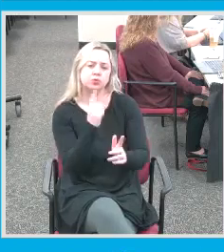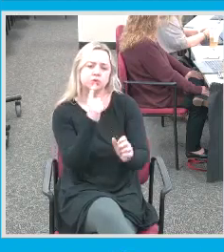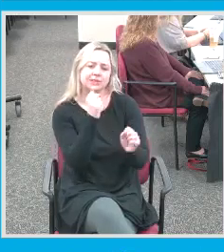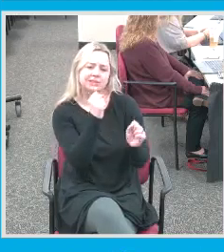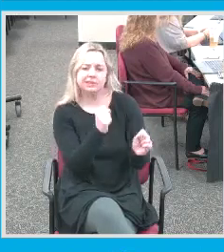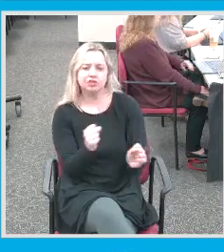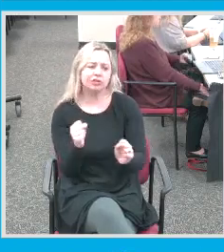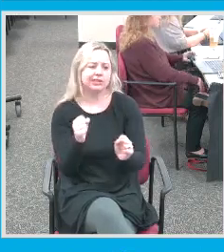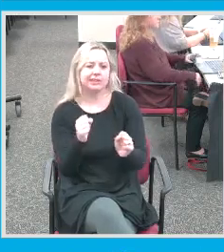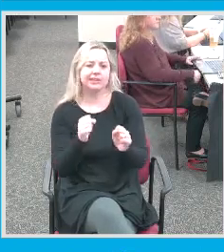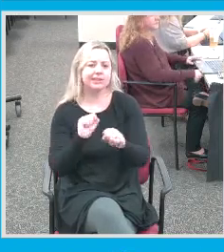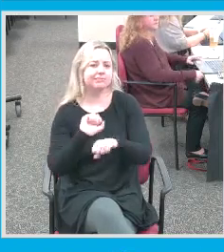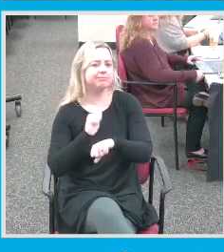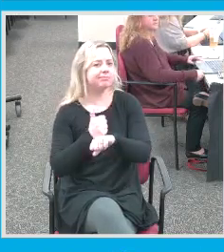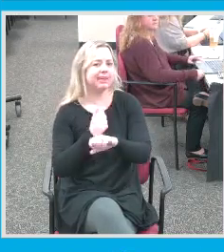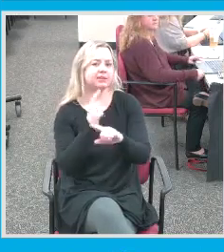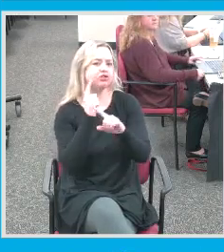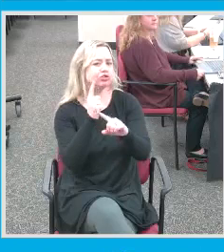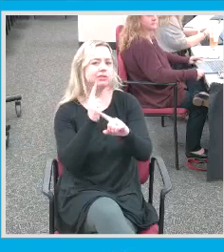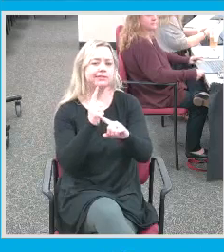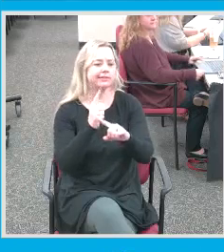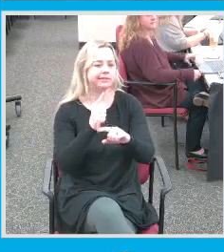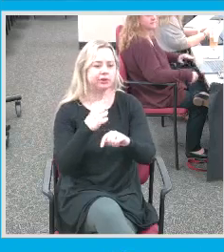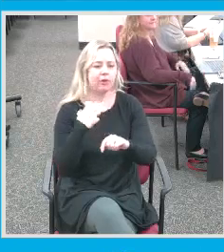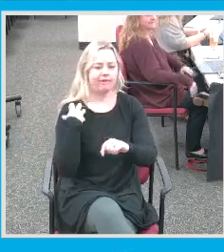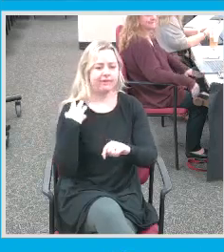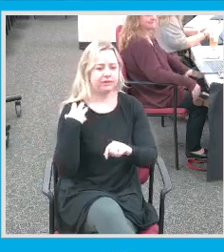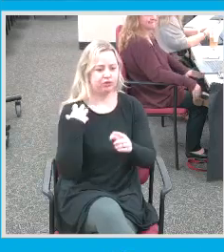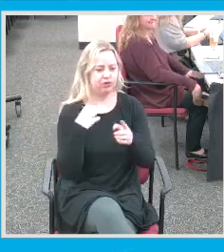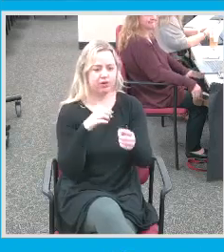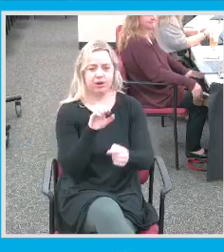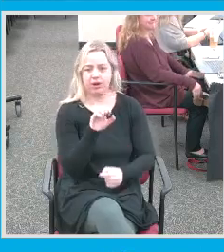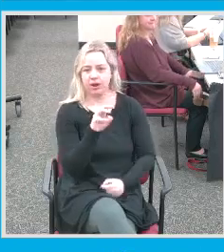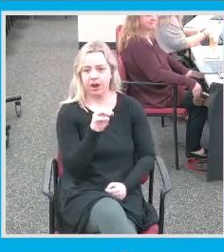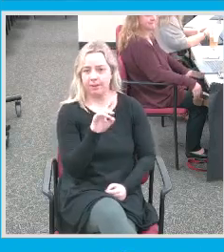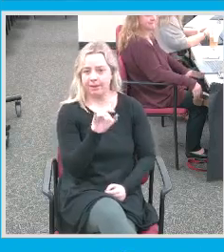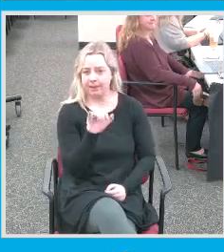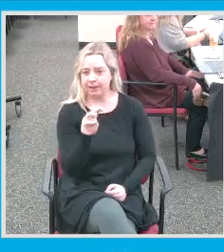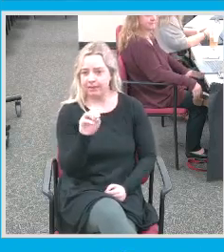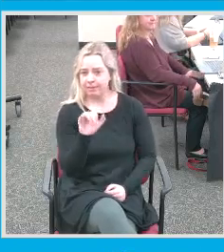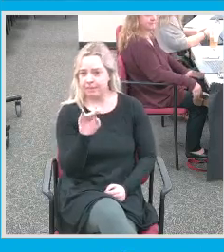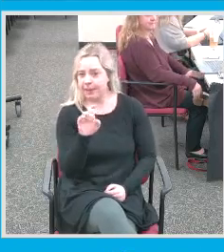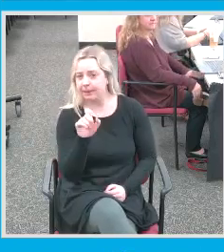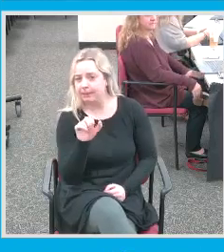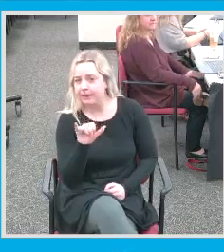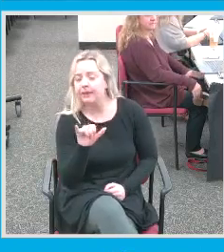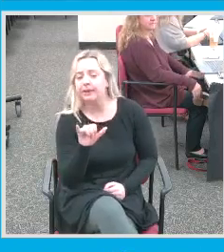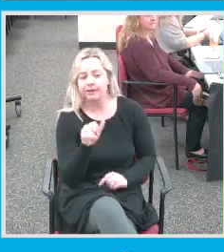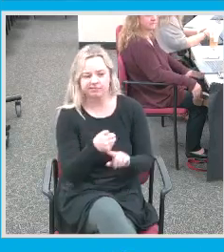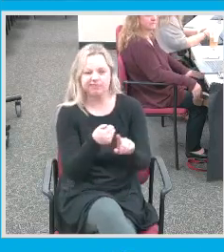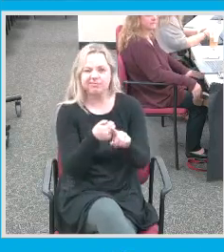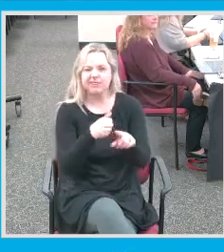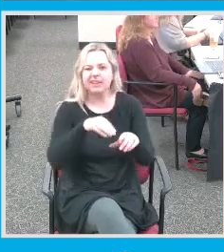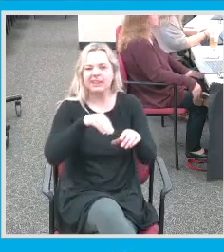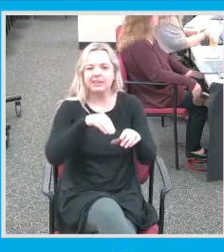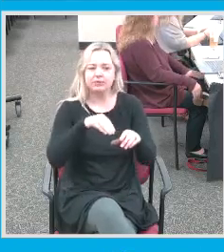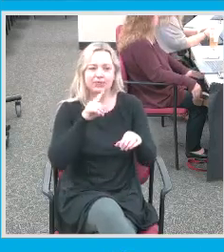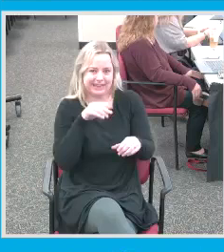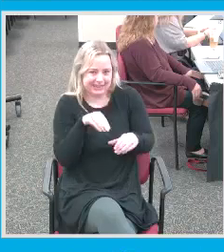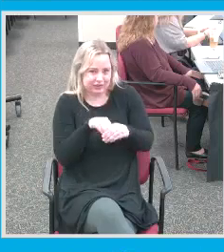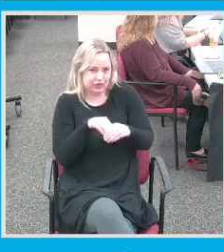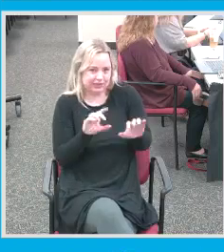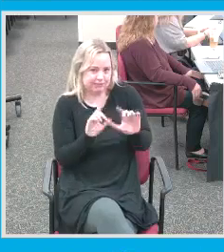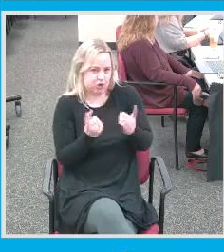Officer, if she is back there, Emily Maney. And she is an internal promotion. She served as a program manager with